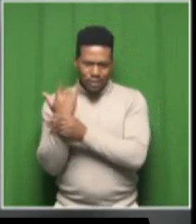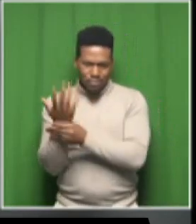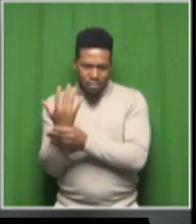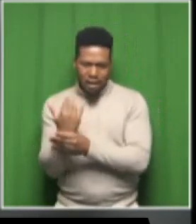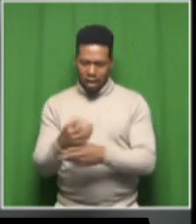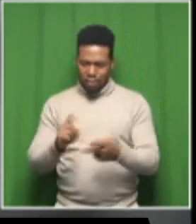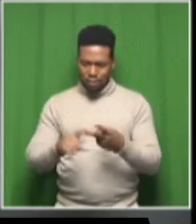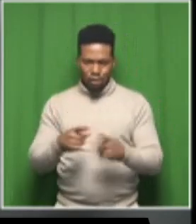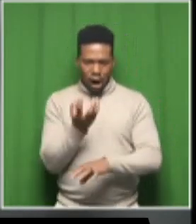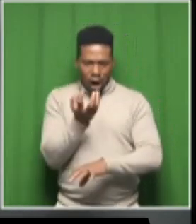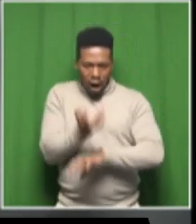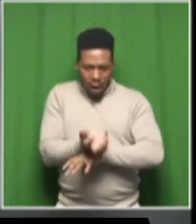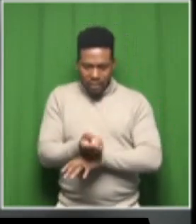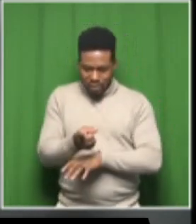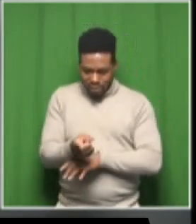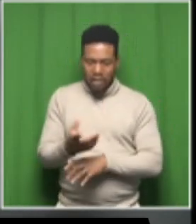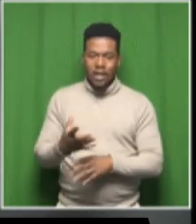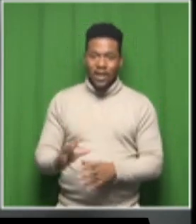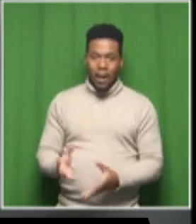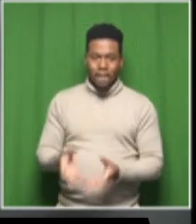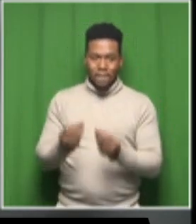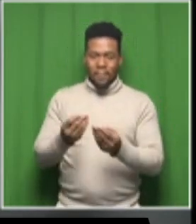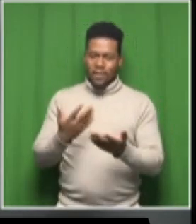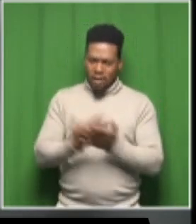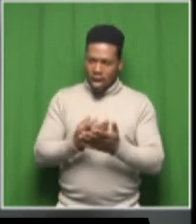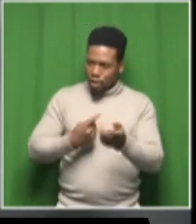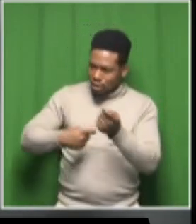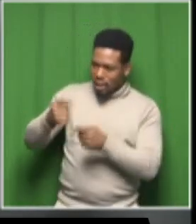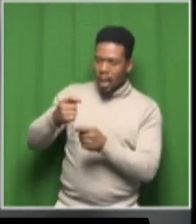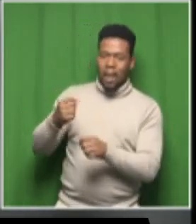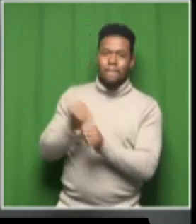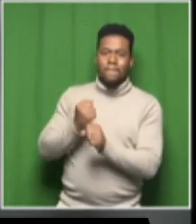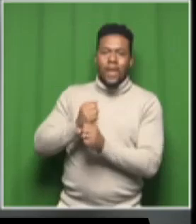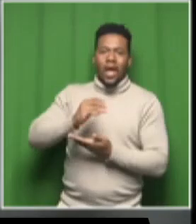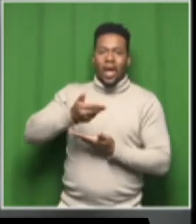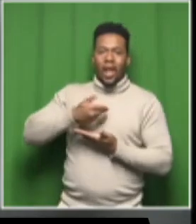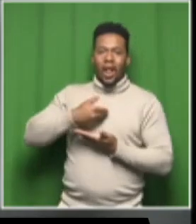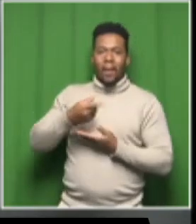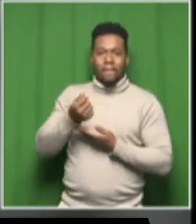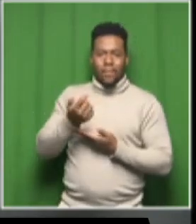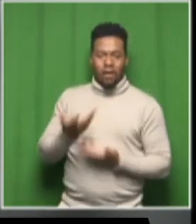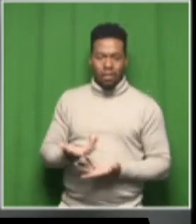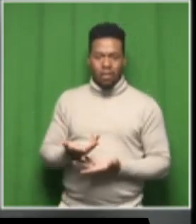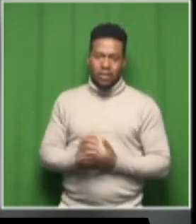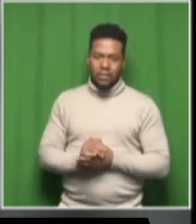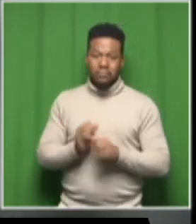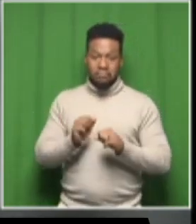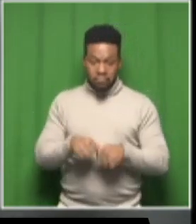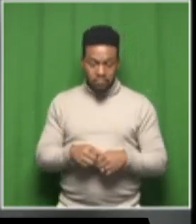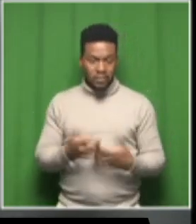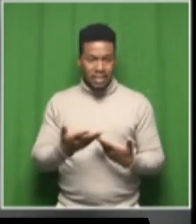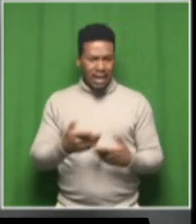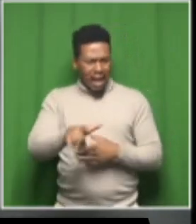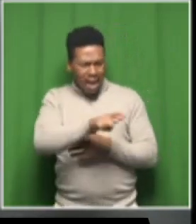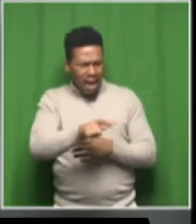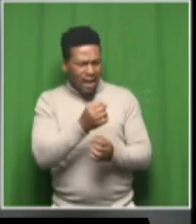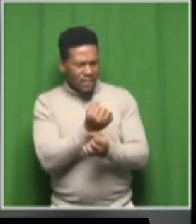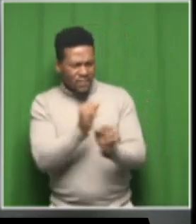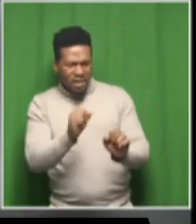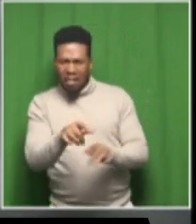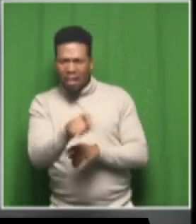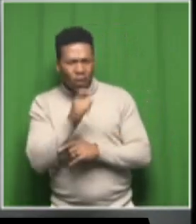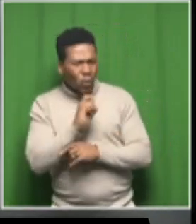them. And that way they can earn an income. And, for people that are unemployed and where there's unused land, this is a huge